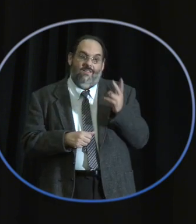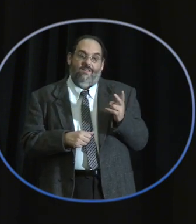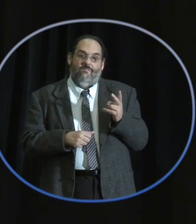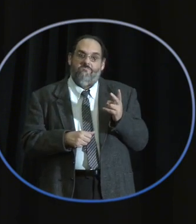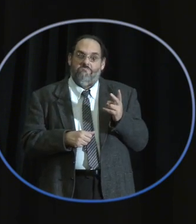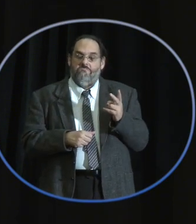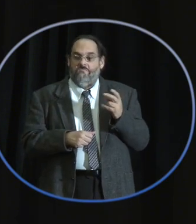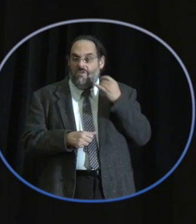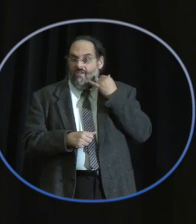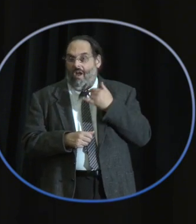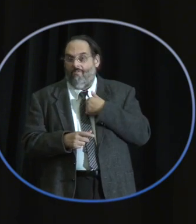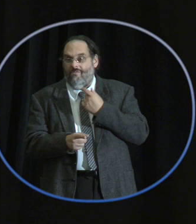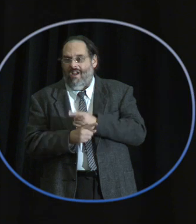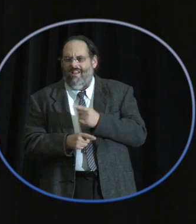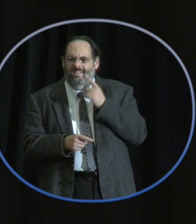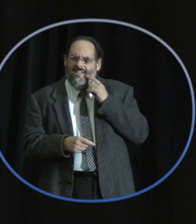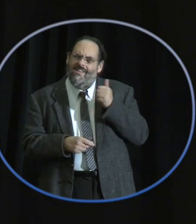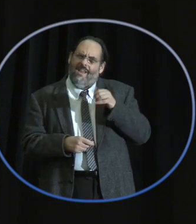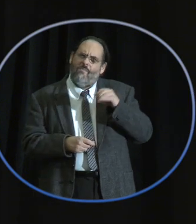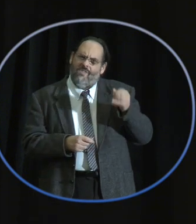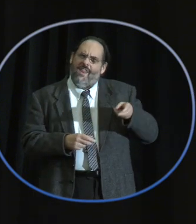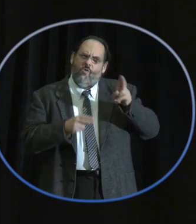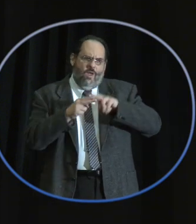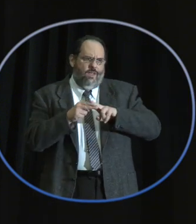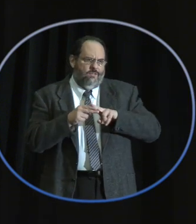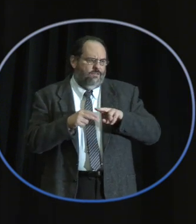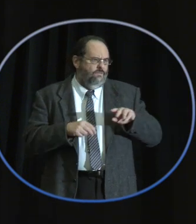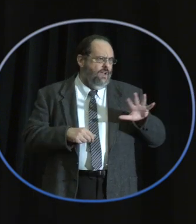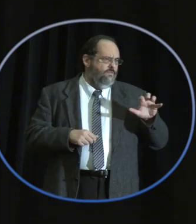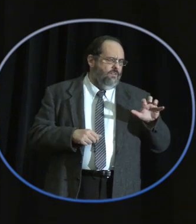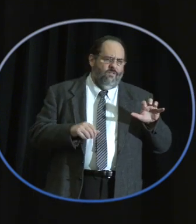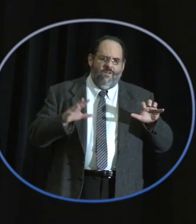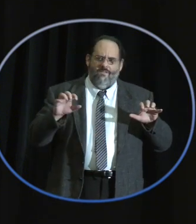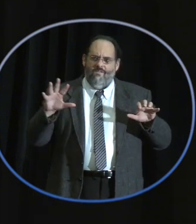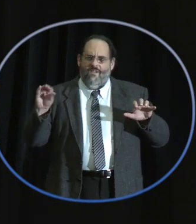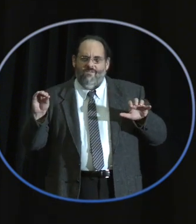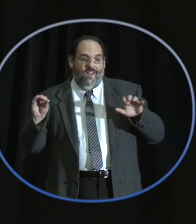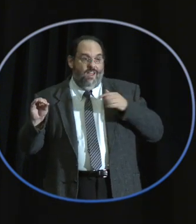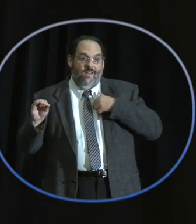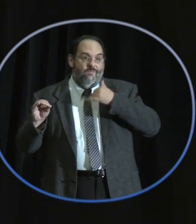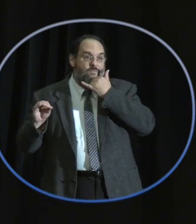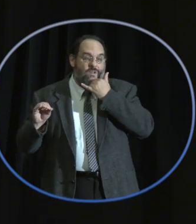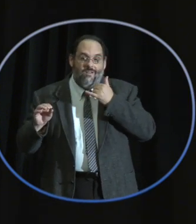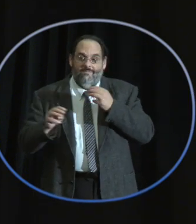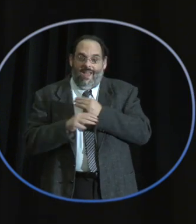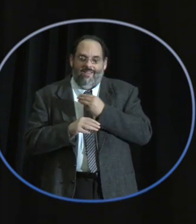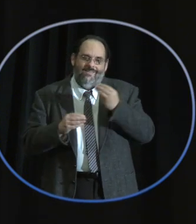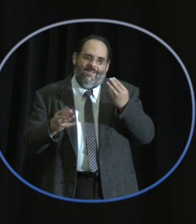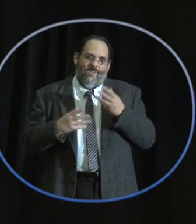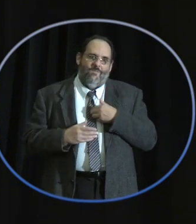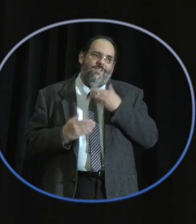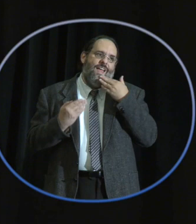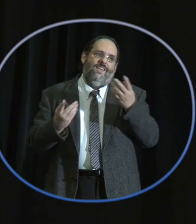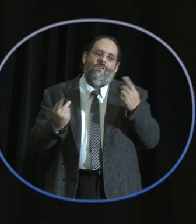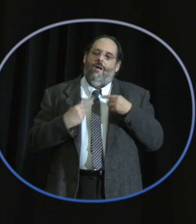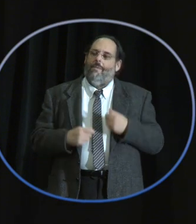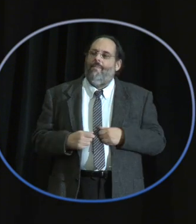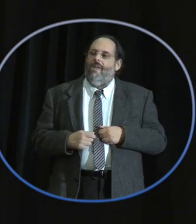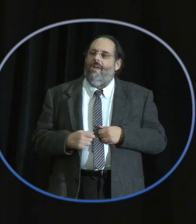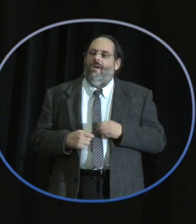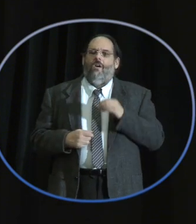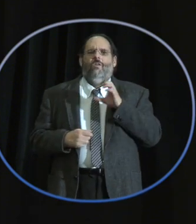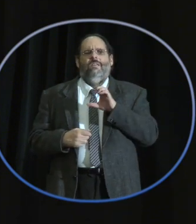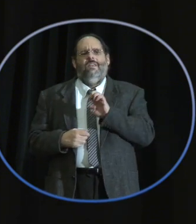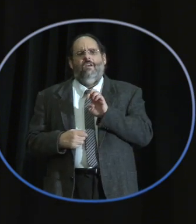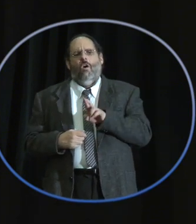that's a 10% increase. Y'all will let me know. So thank you for being here. The Office of